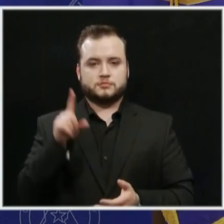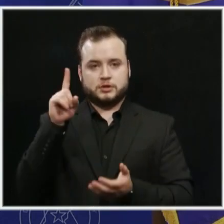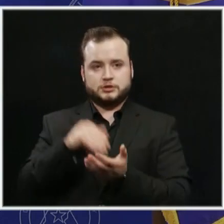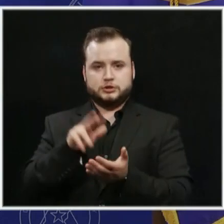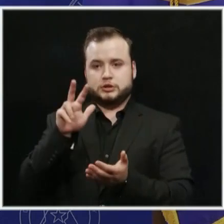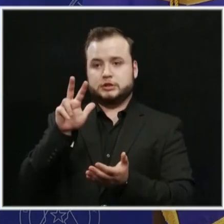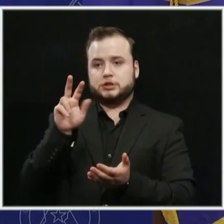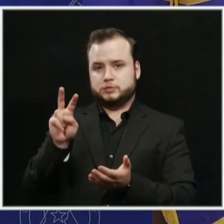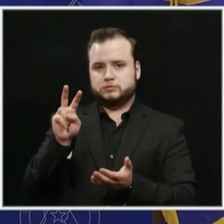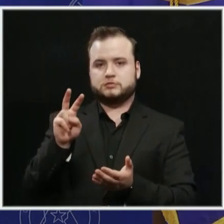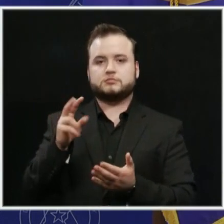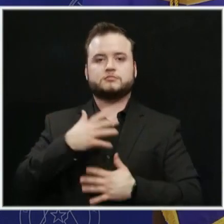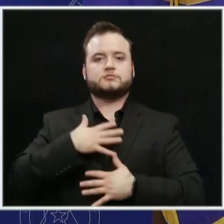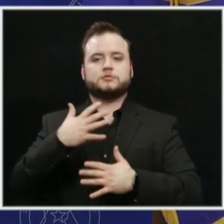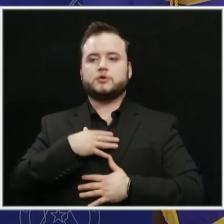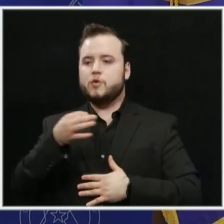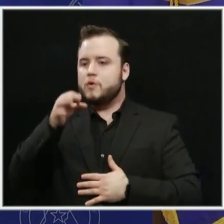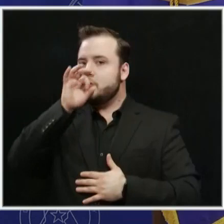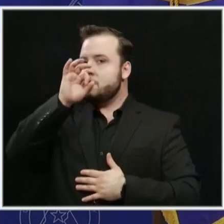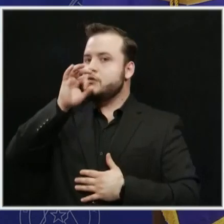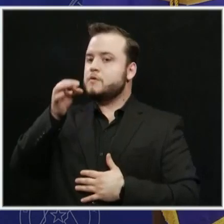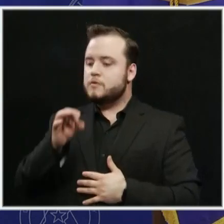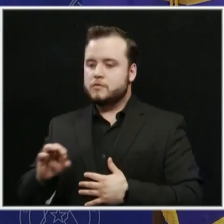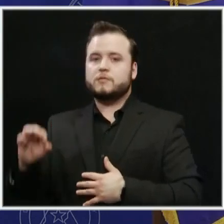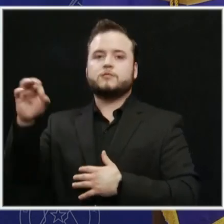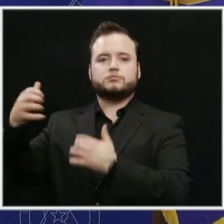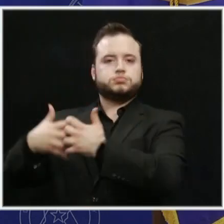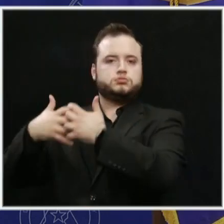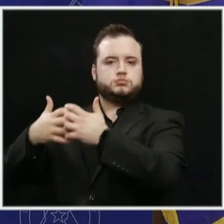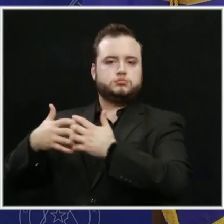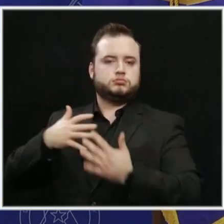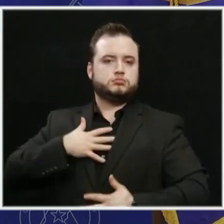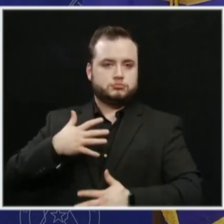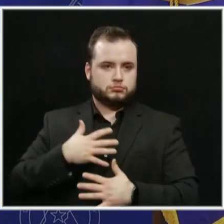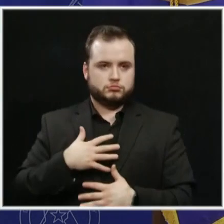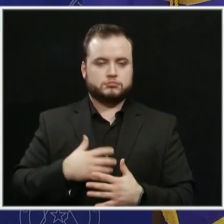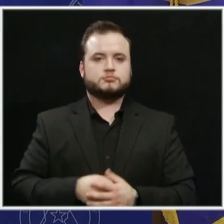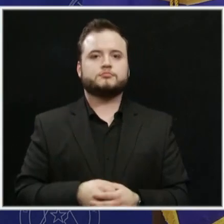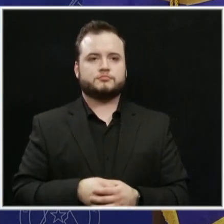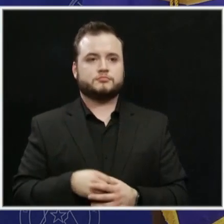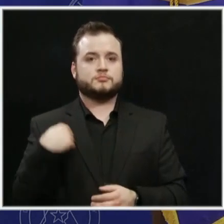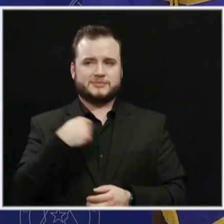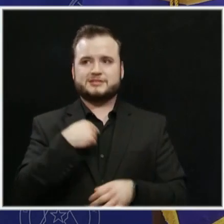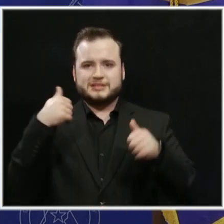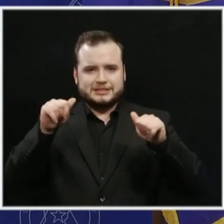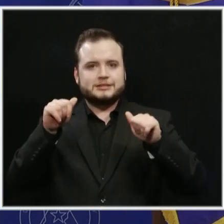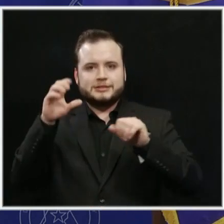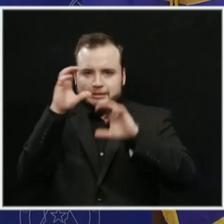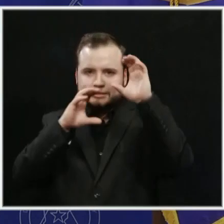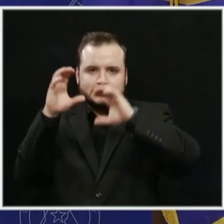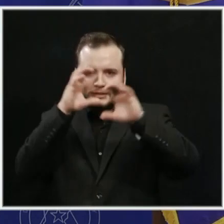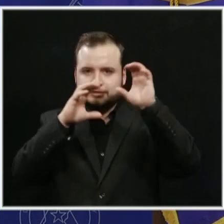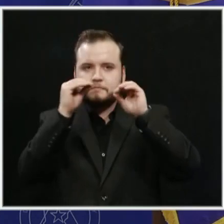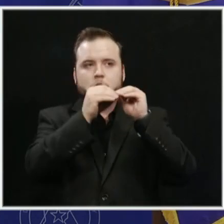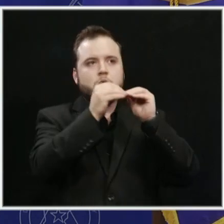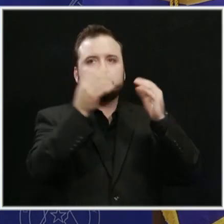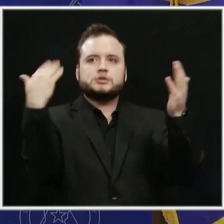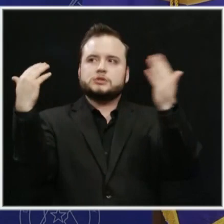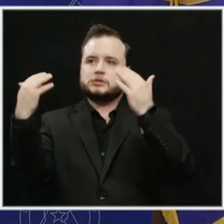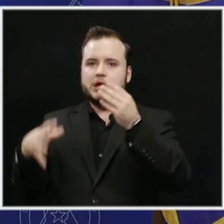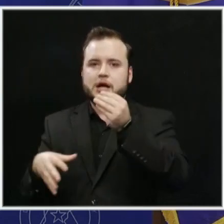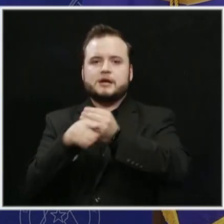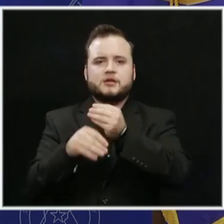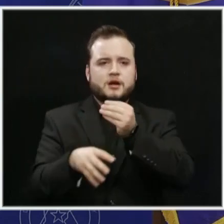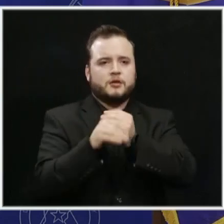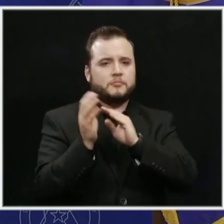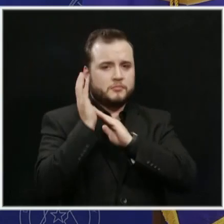transport ventilators, and other resources. That puts us second of all the regions of the United States in our upper Midwest in terms of surge capacity